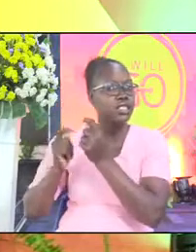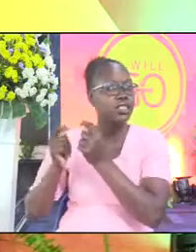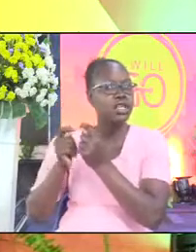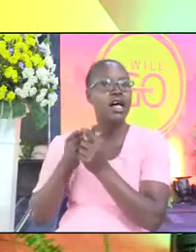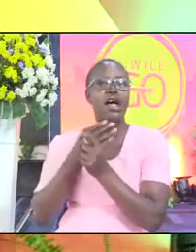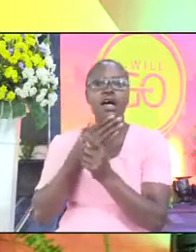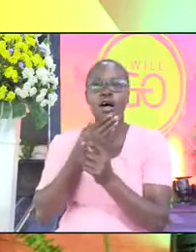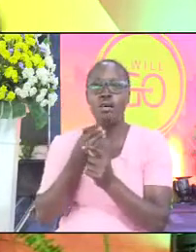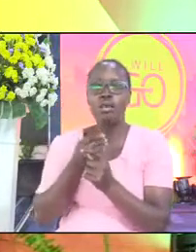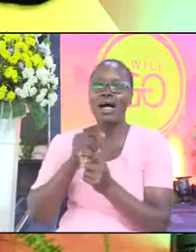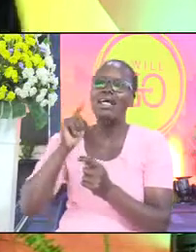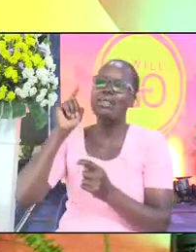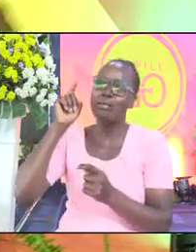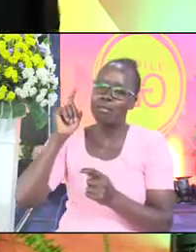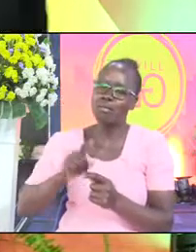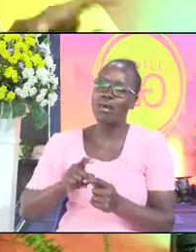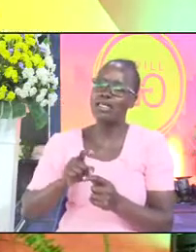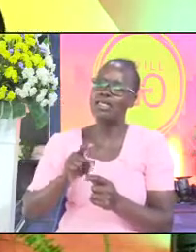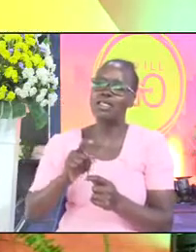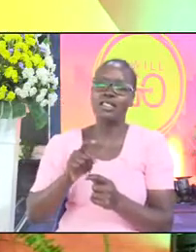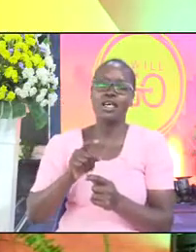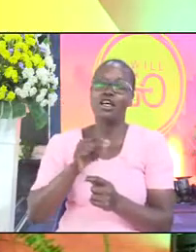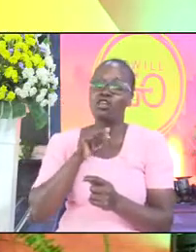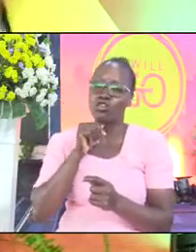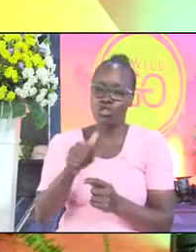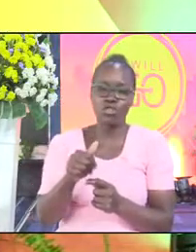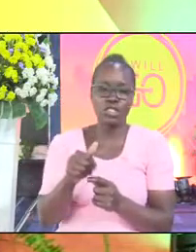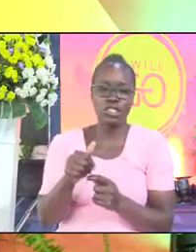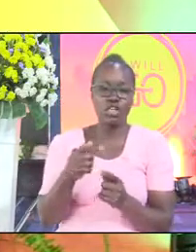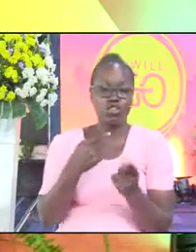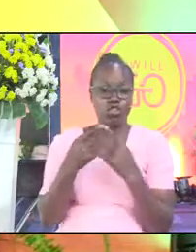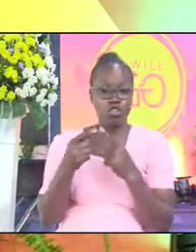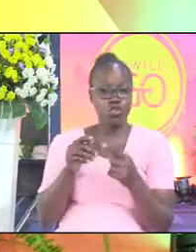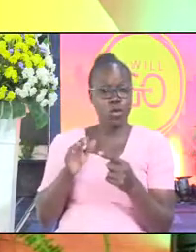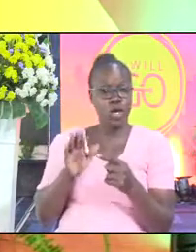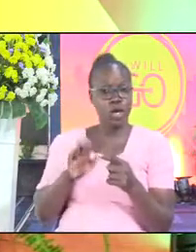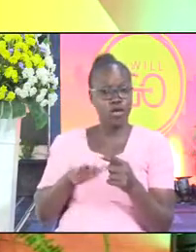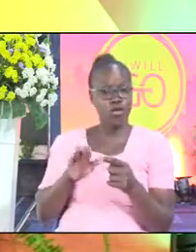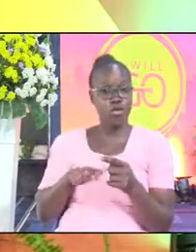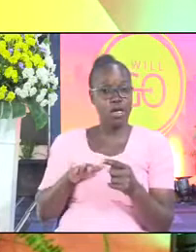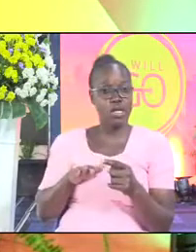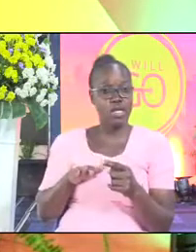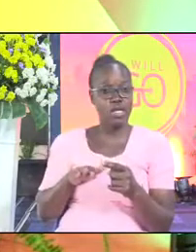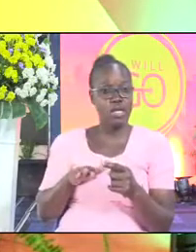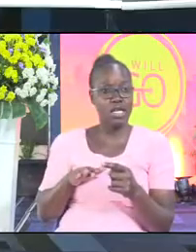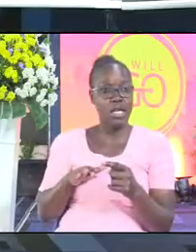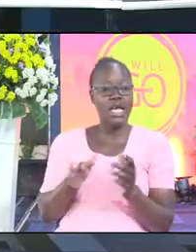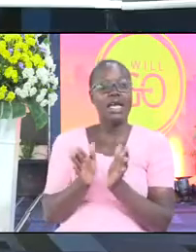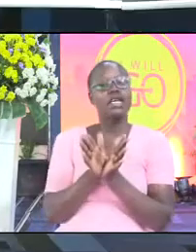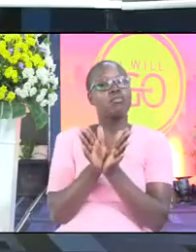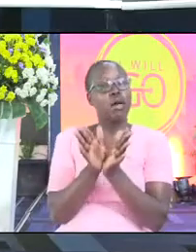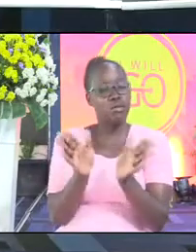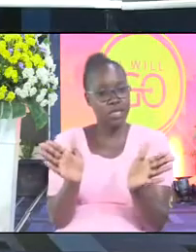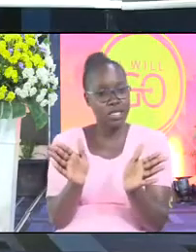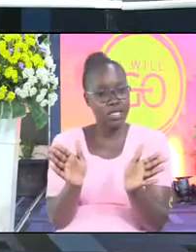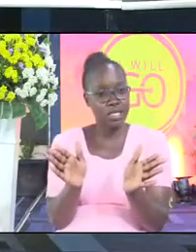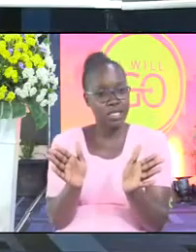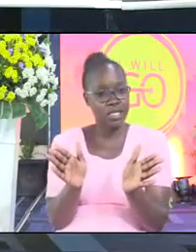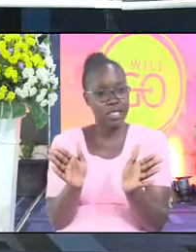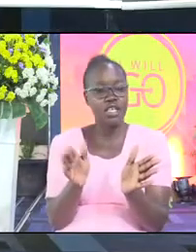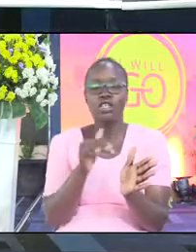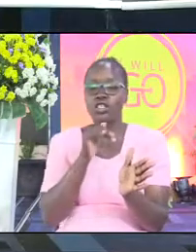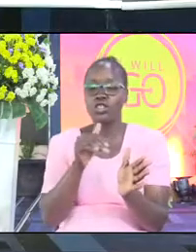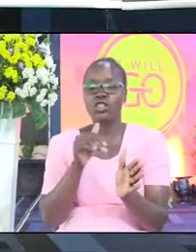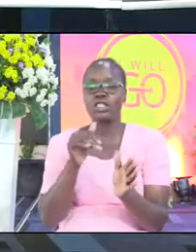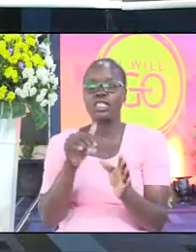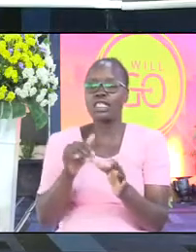a man was not supposed to talk to a woman in public, not